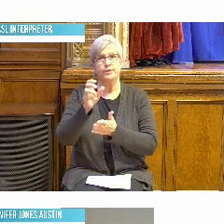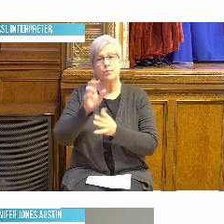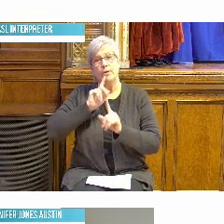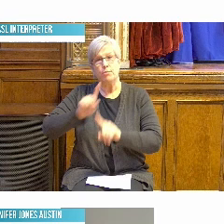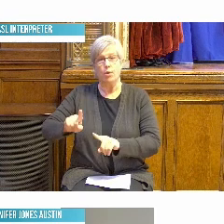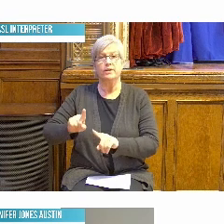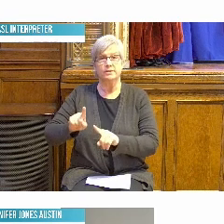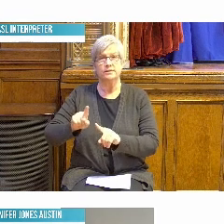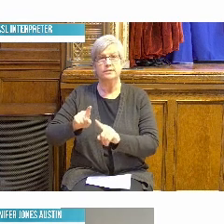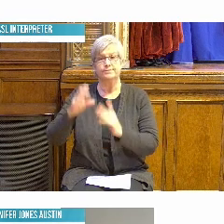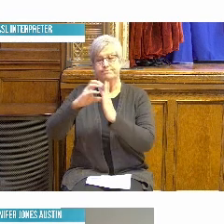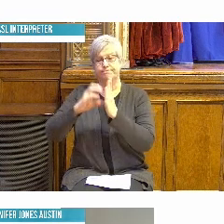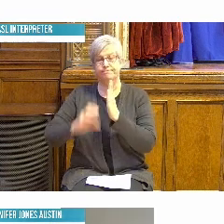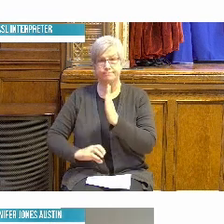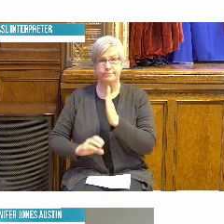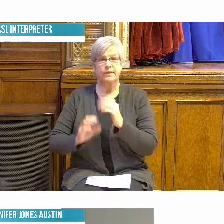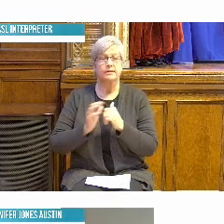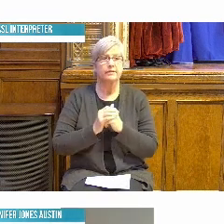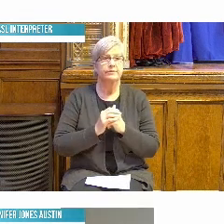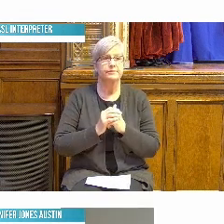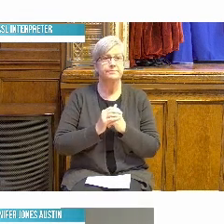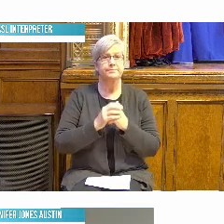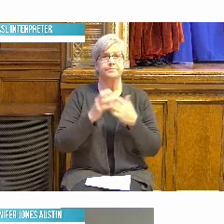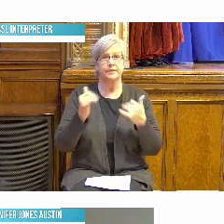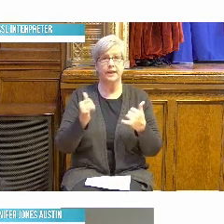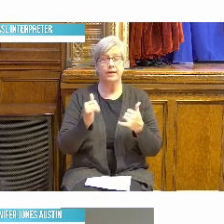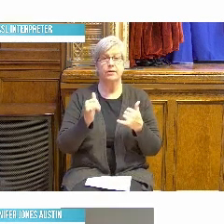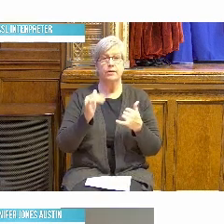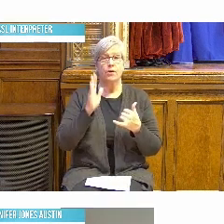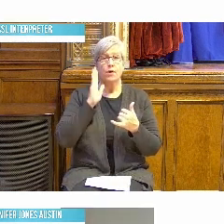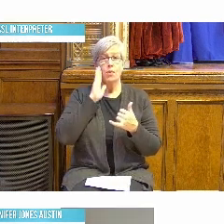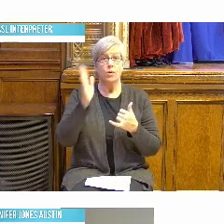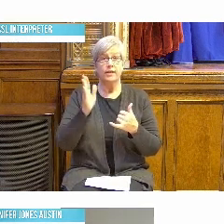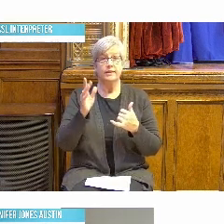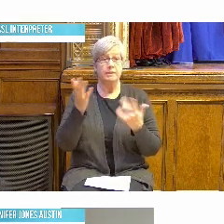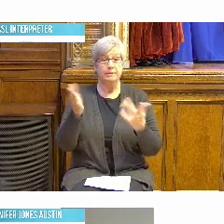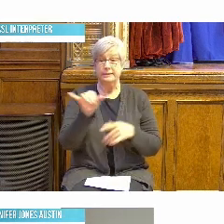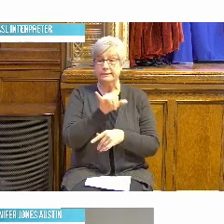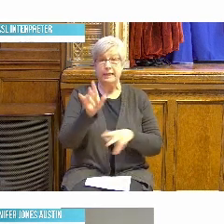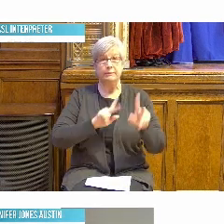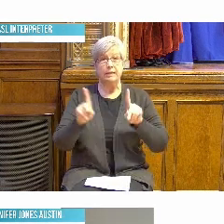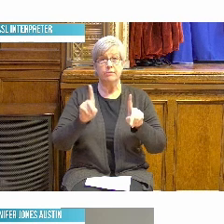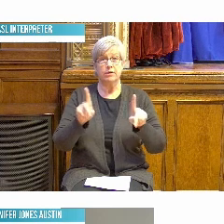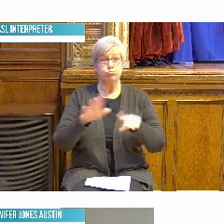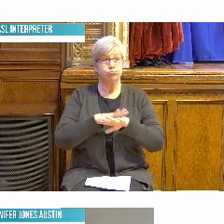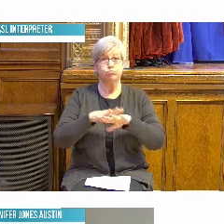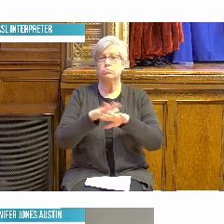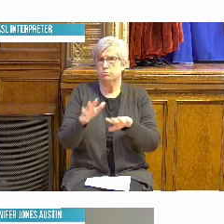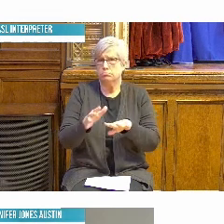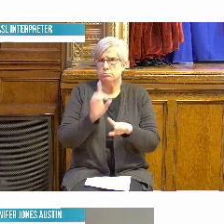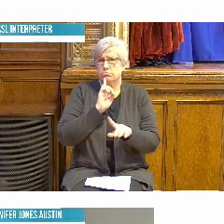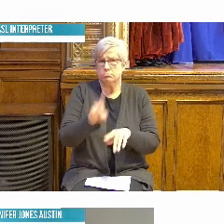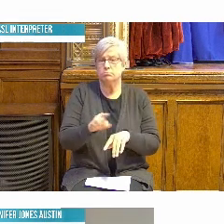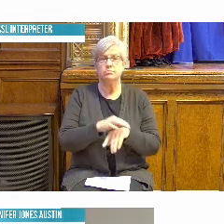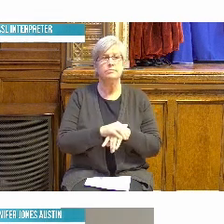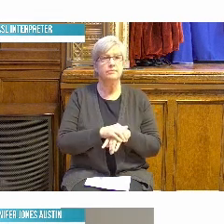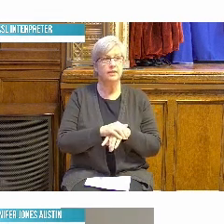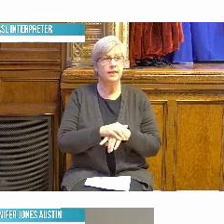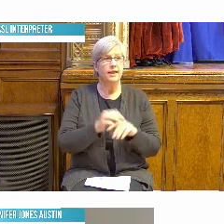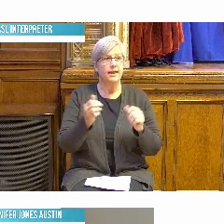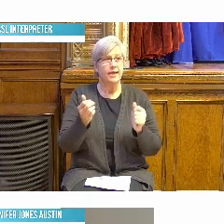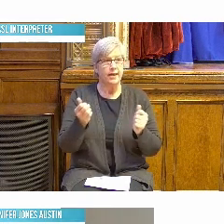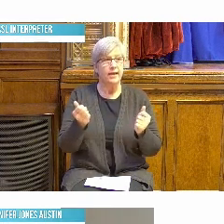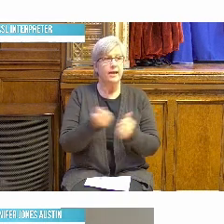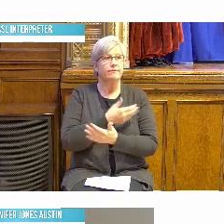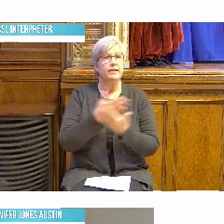report. Now, will they overlap? Absolutely. You know,